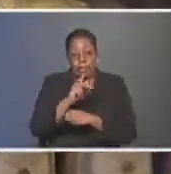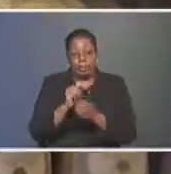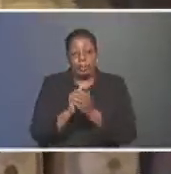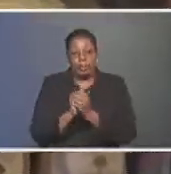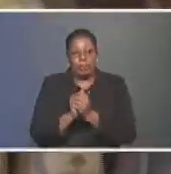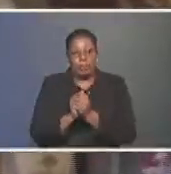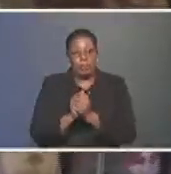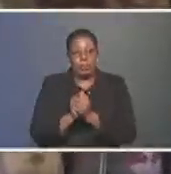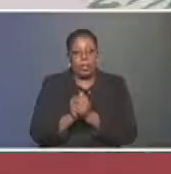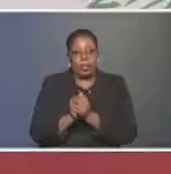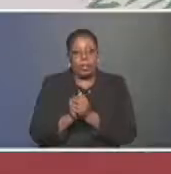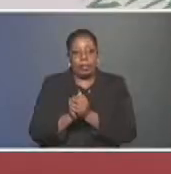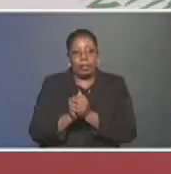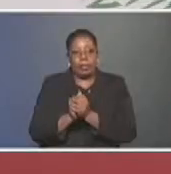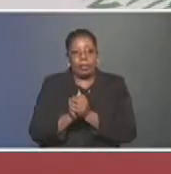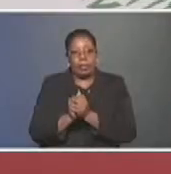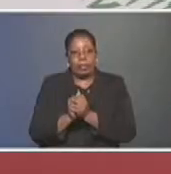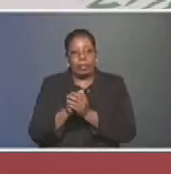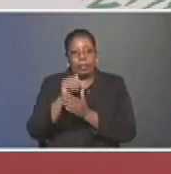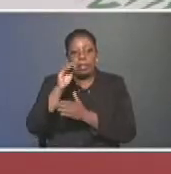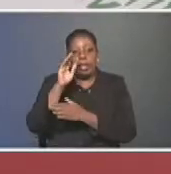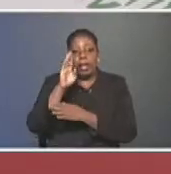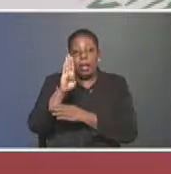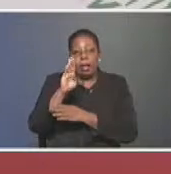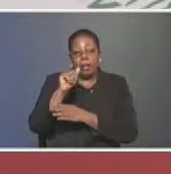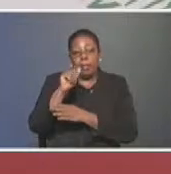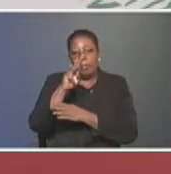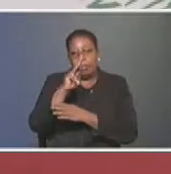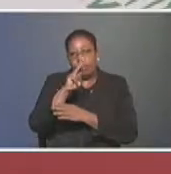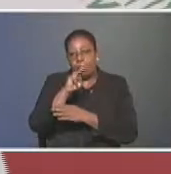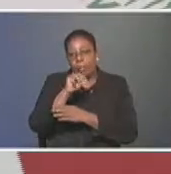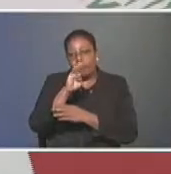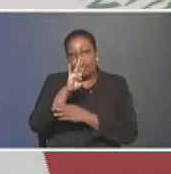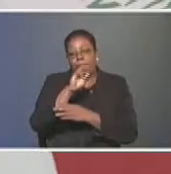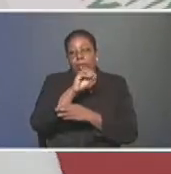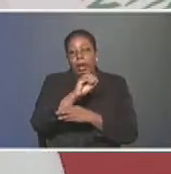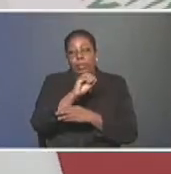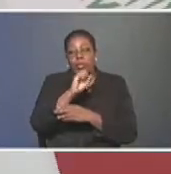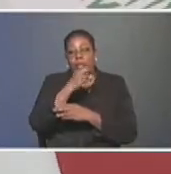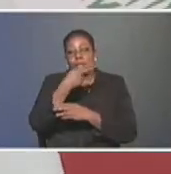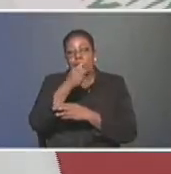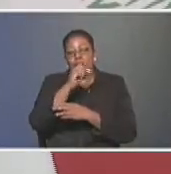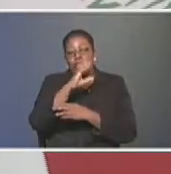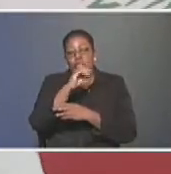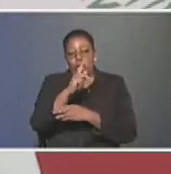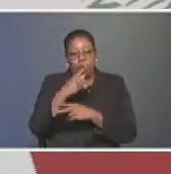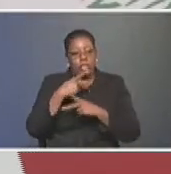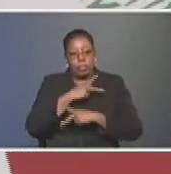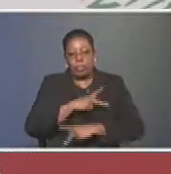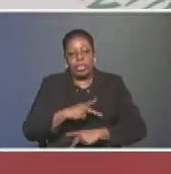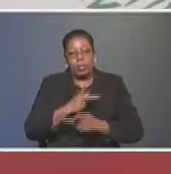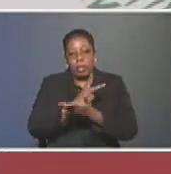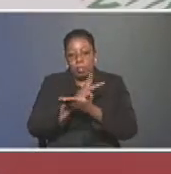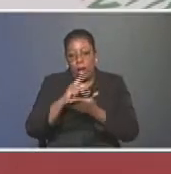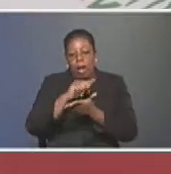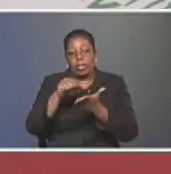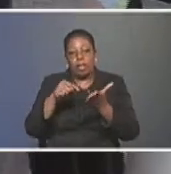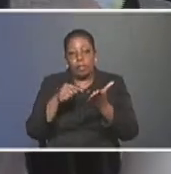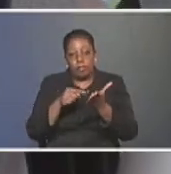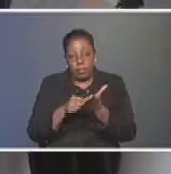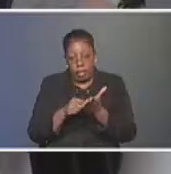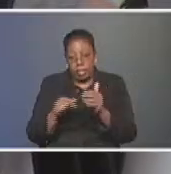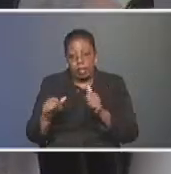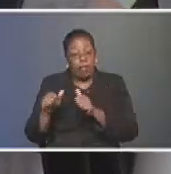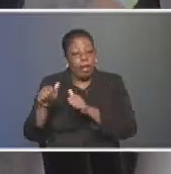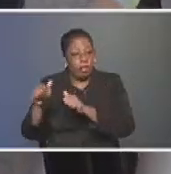proud to be part of the vision. Bamboo Shack is certainly pleased to be a part of this venture, which